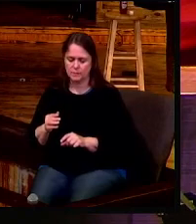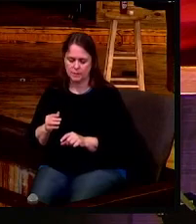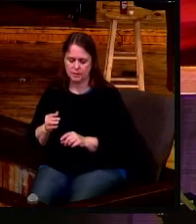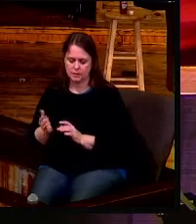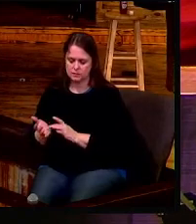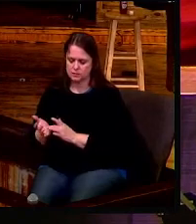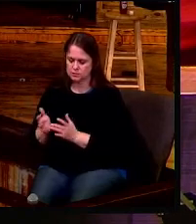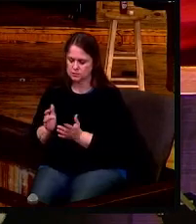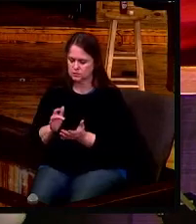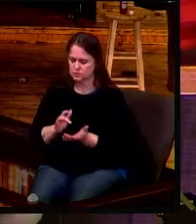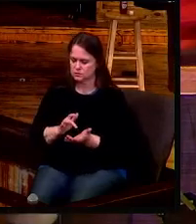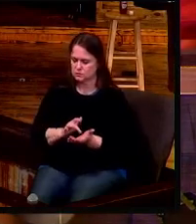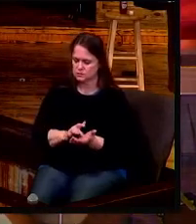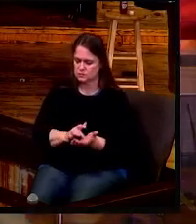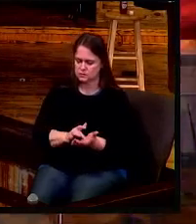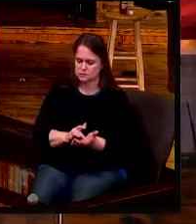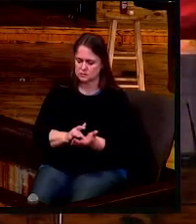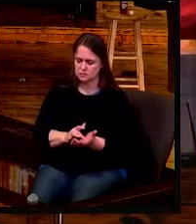remove this cup from him.